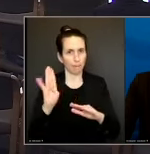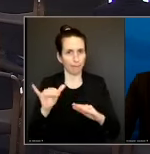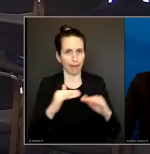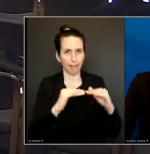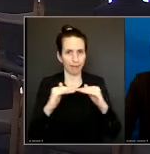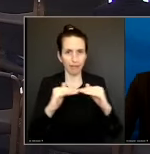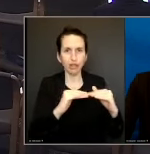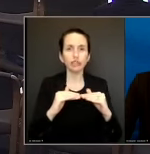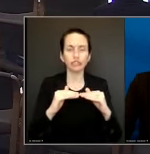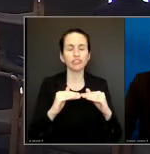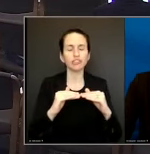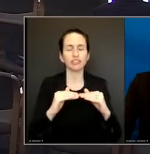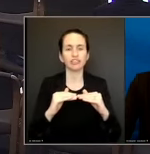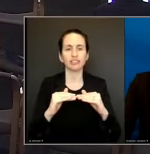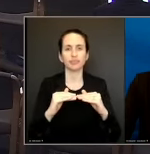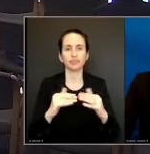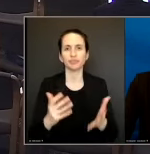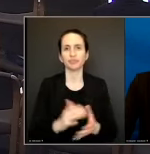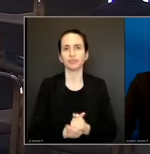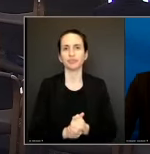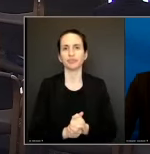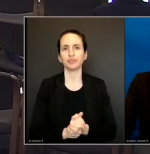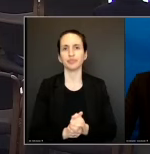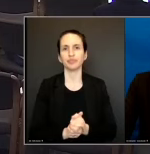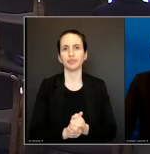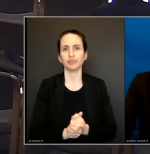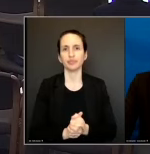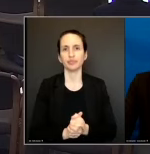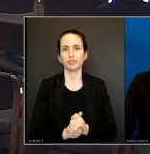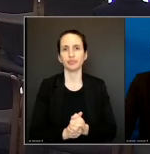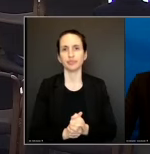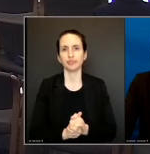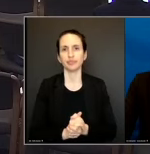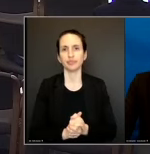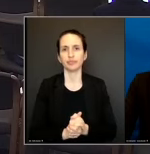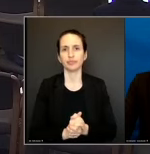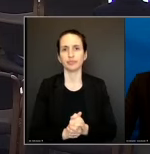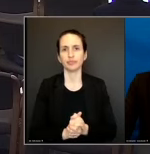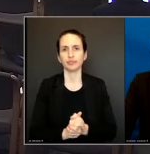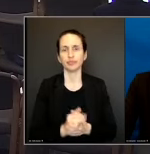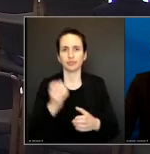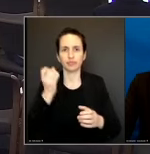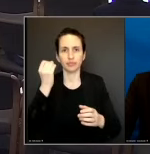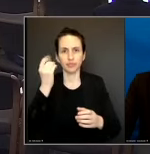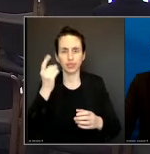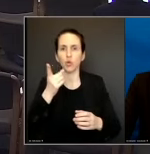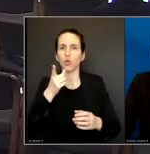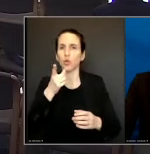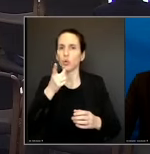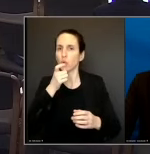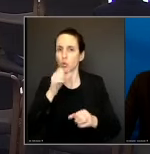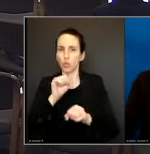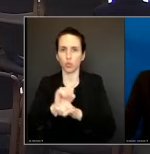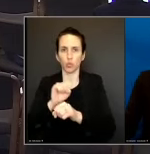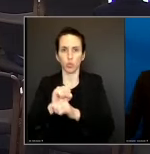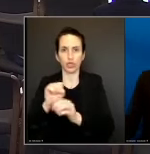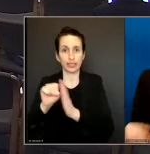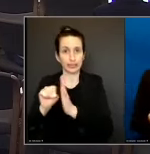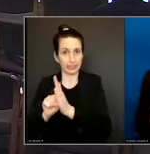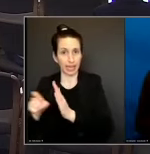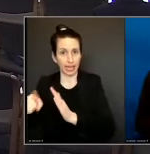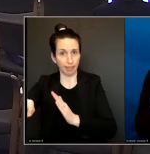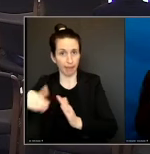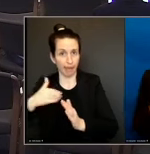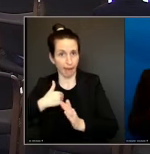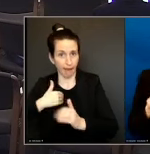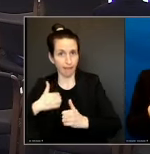I see is there's a difference between the people who work at the state, who have lived experience,